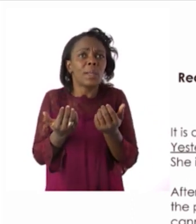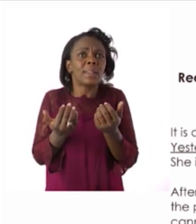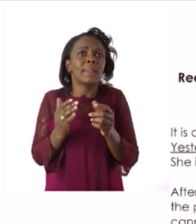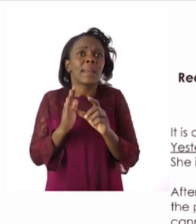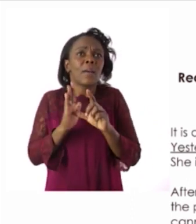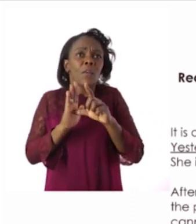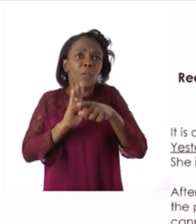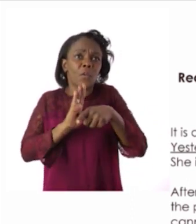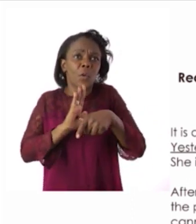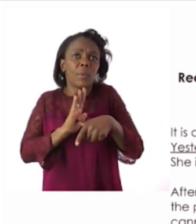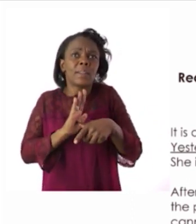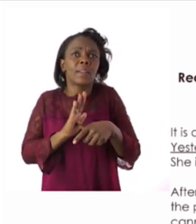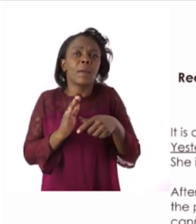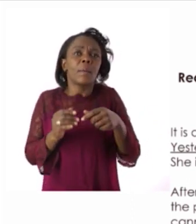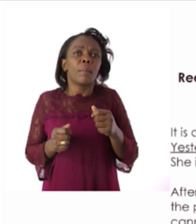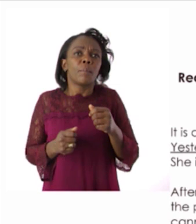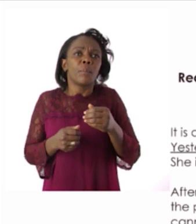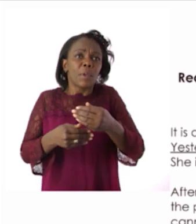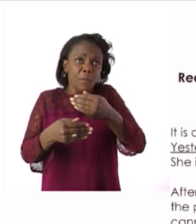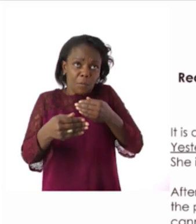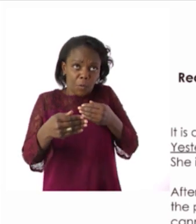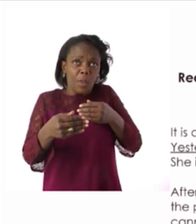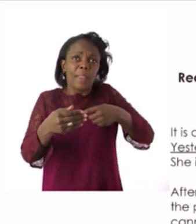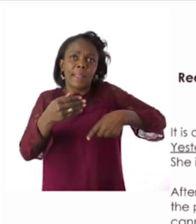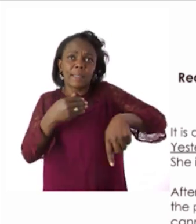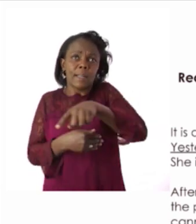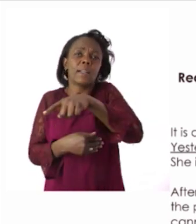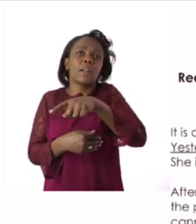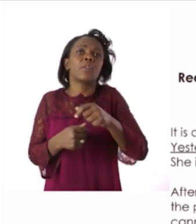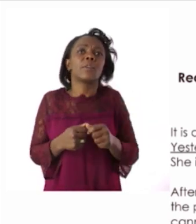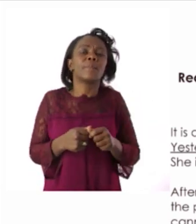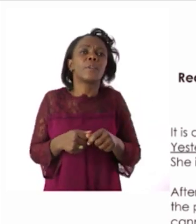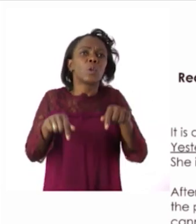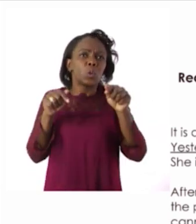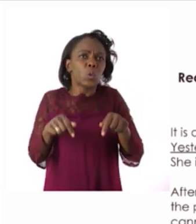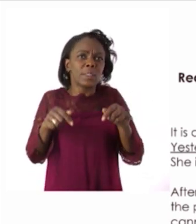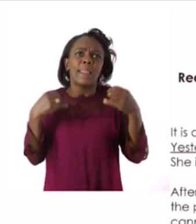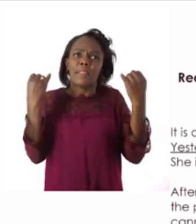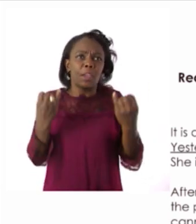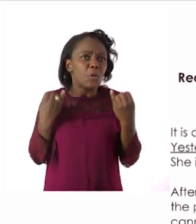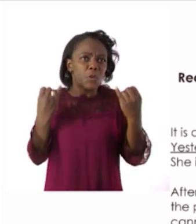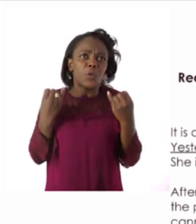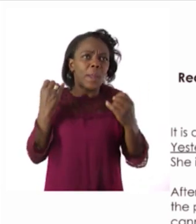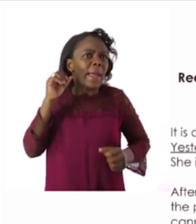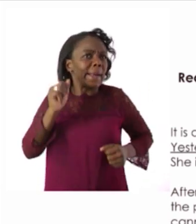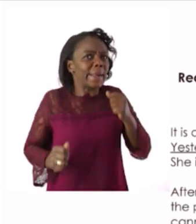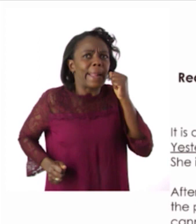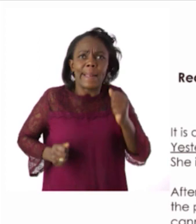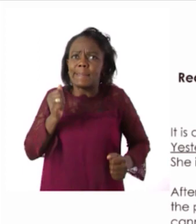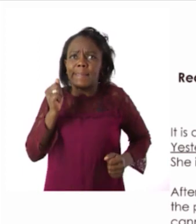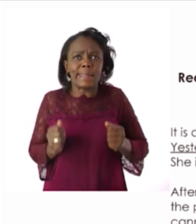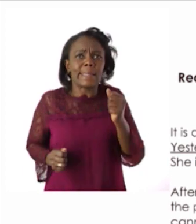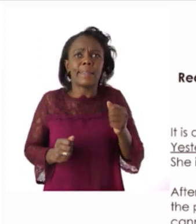raindrops splash on the car windows. The children must wait for a few minutes before they can run around the